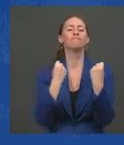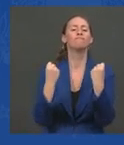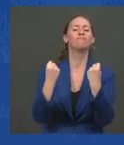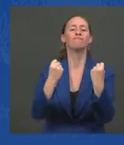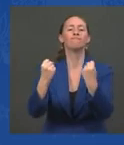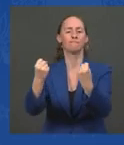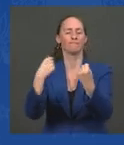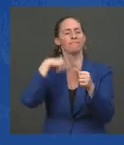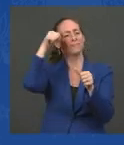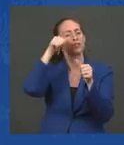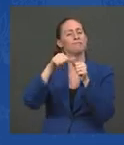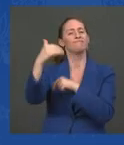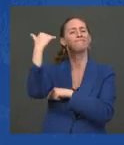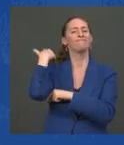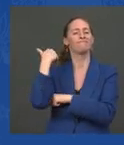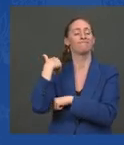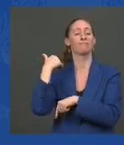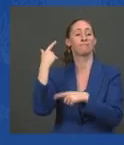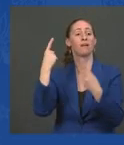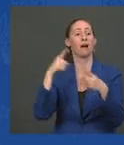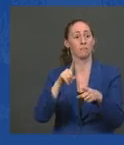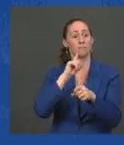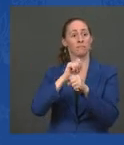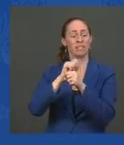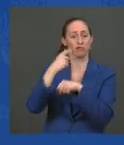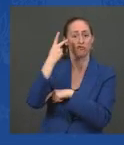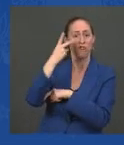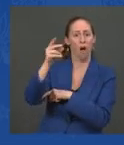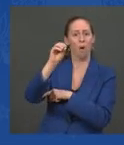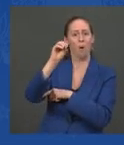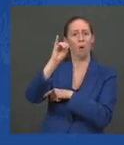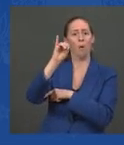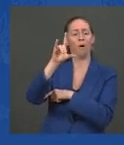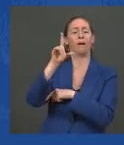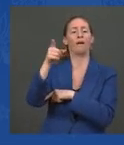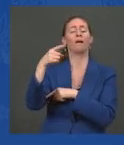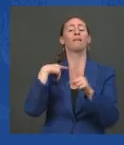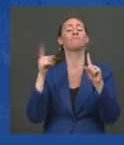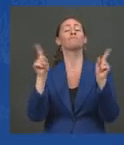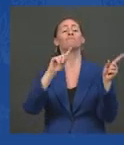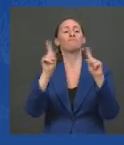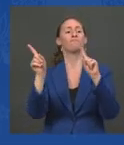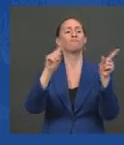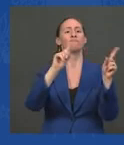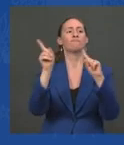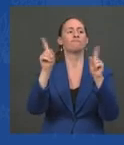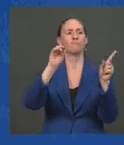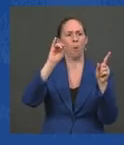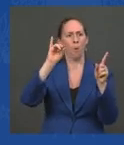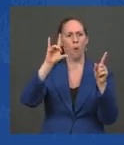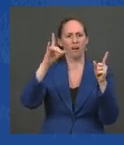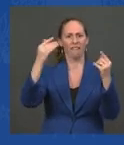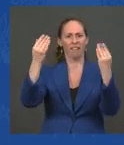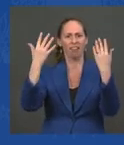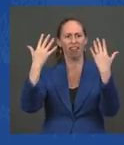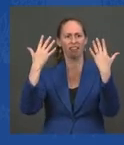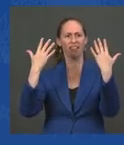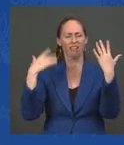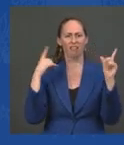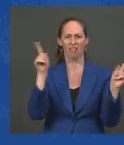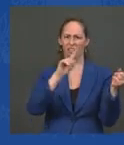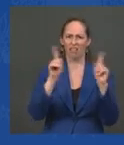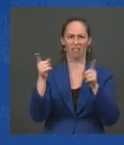oil slick in the window, not a joke. An oil slick in the window. That's why an awful lot of us, including me, have bronchial